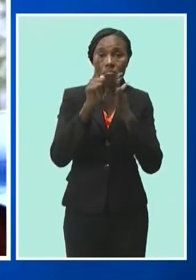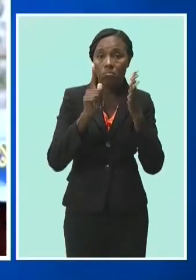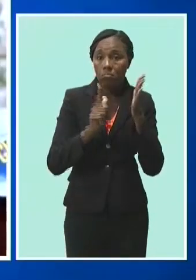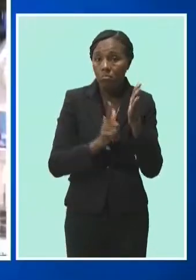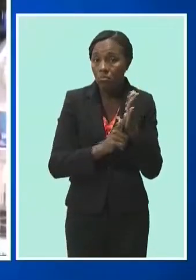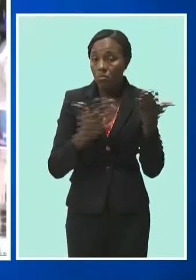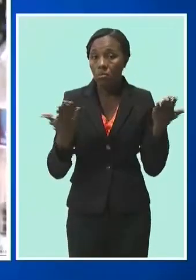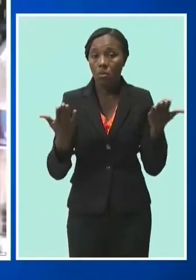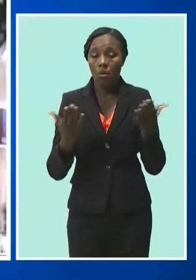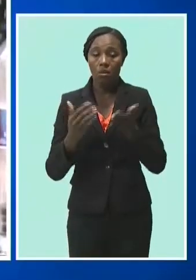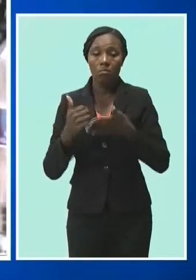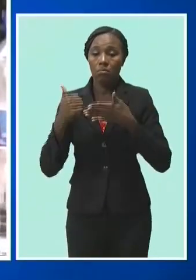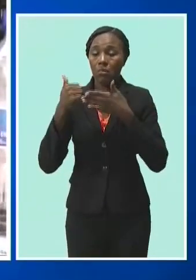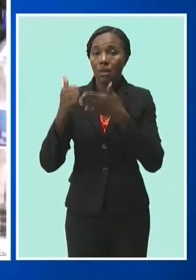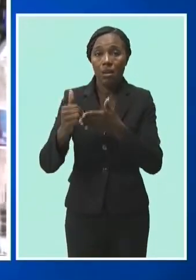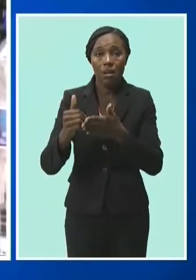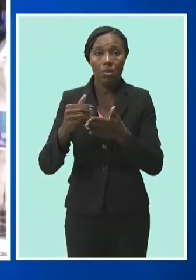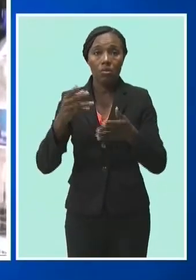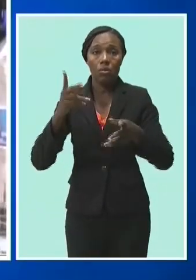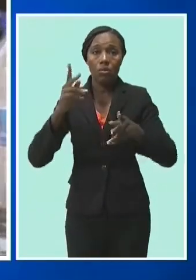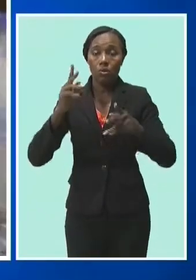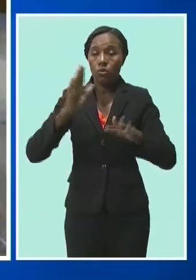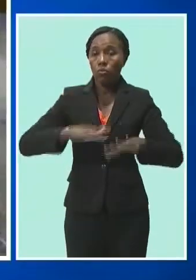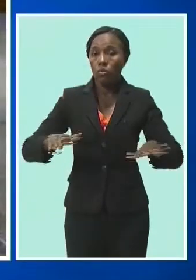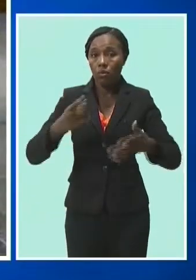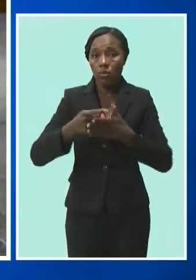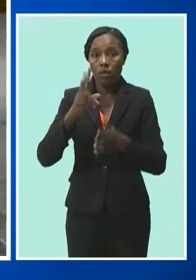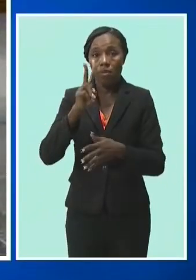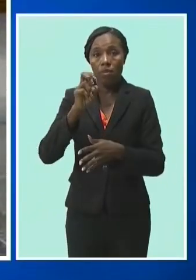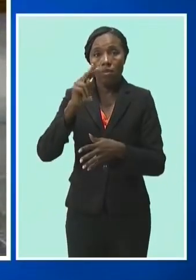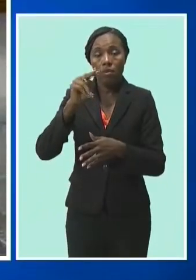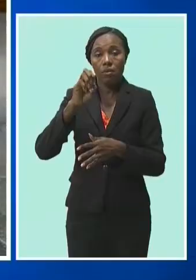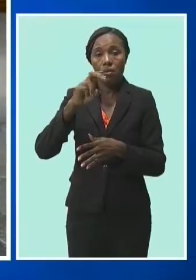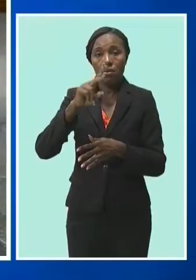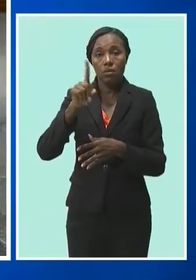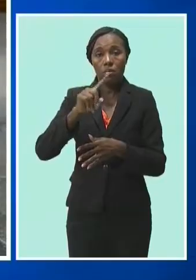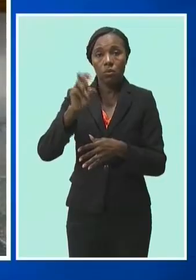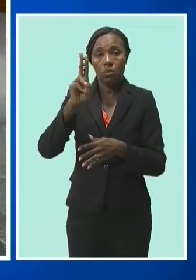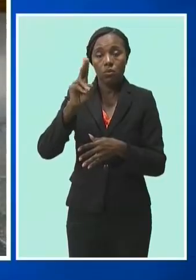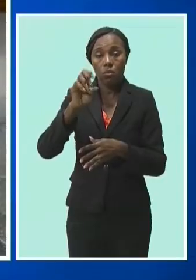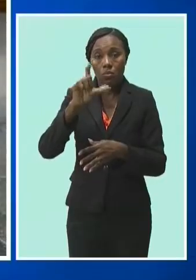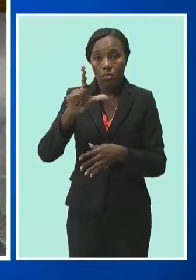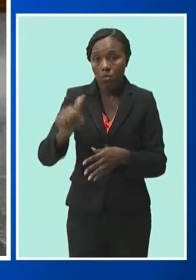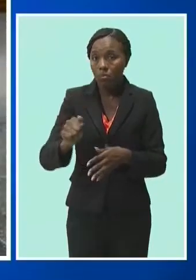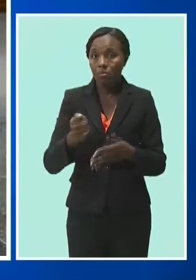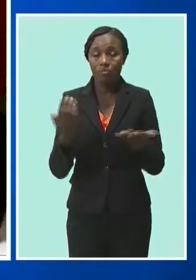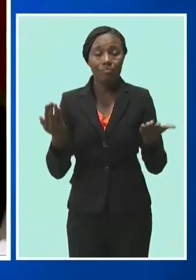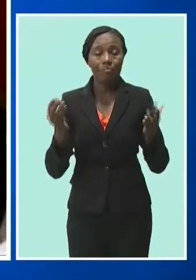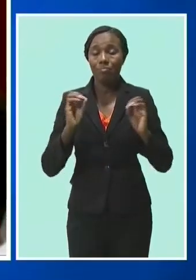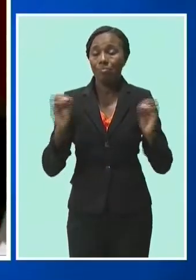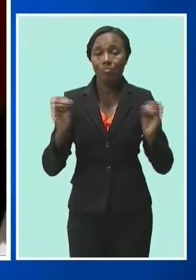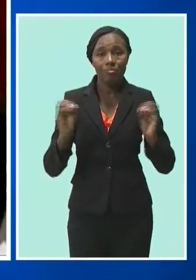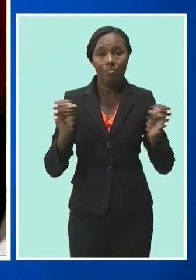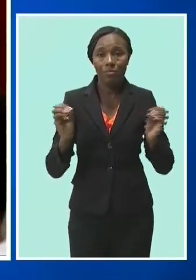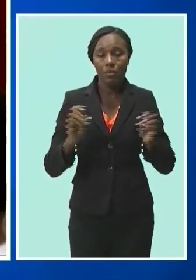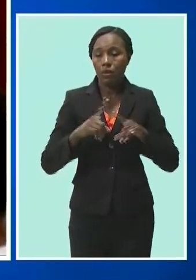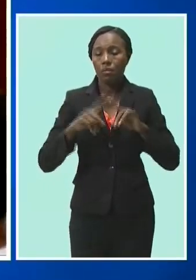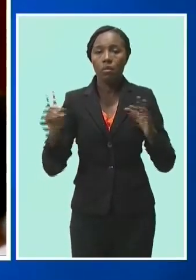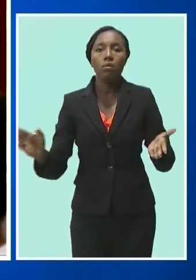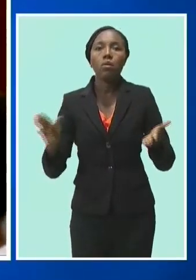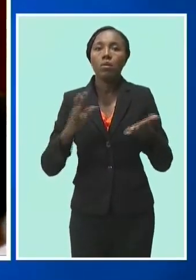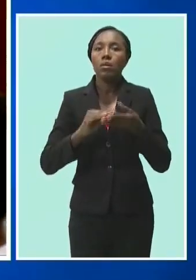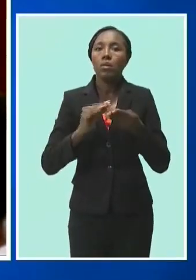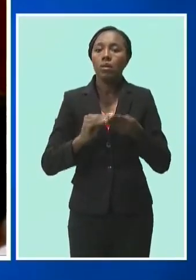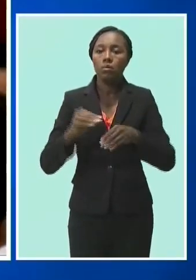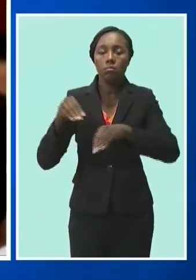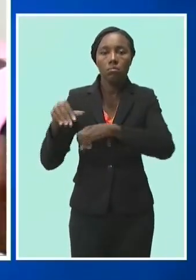the education of Venezuelan children in this country. But children whose schooling has been stalled or stopped indefinitely stand to be